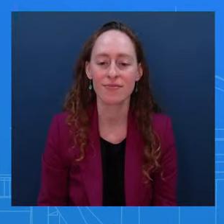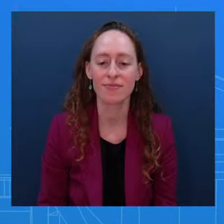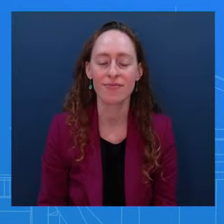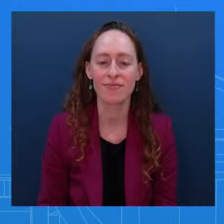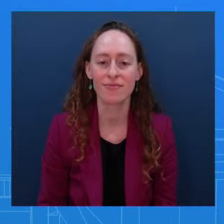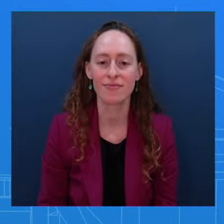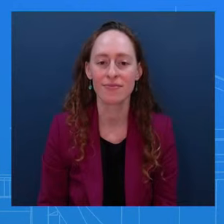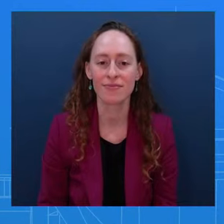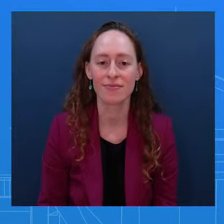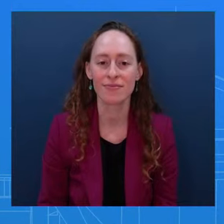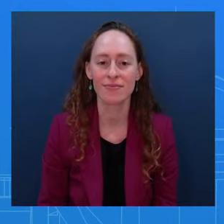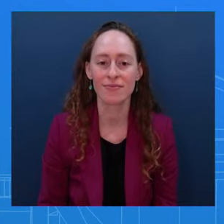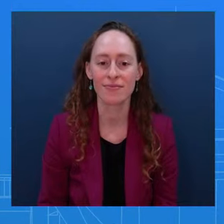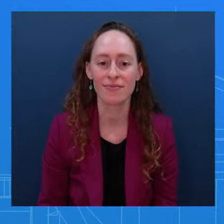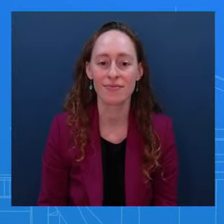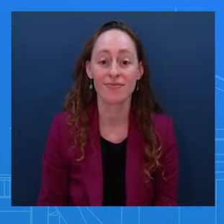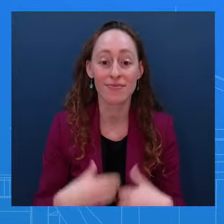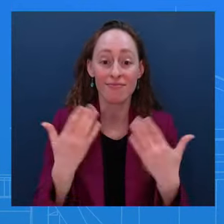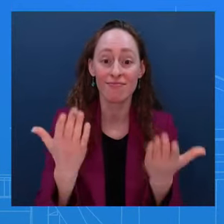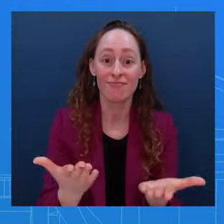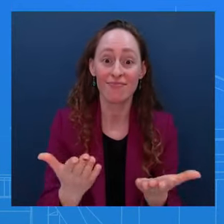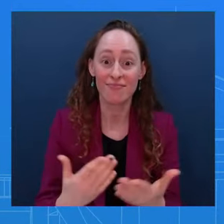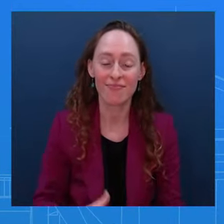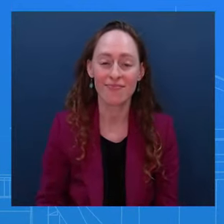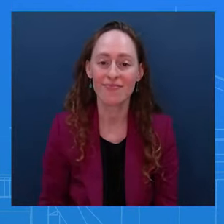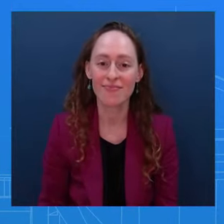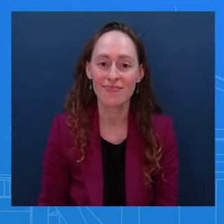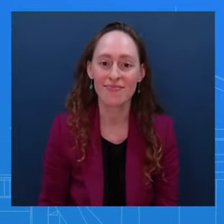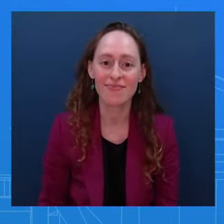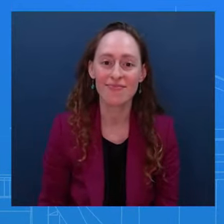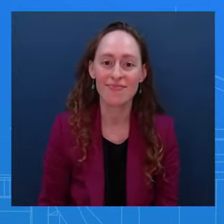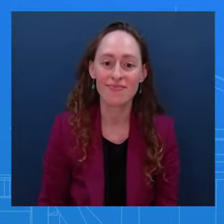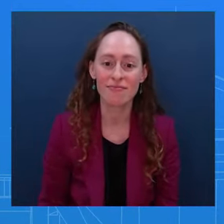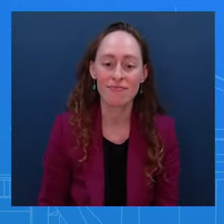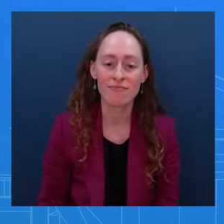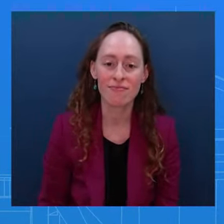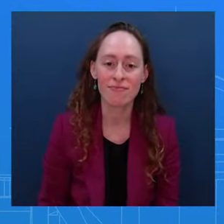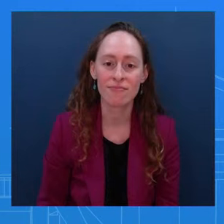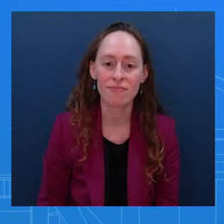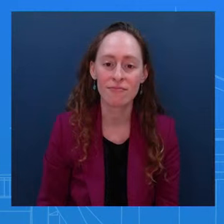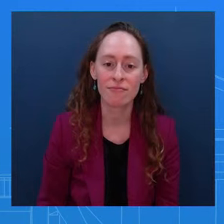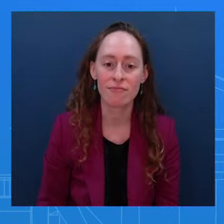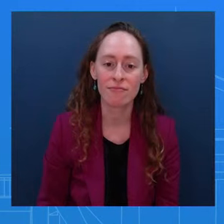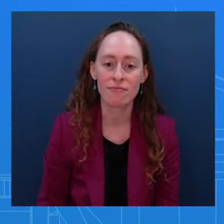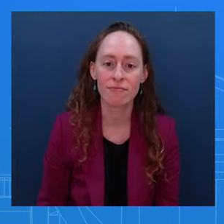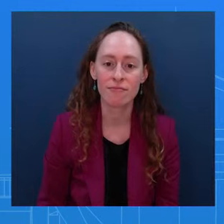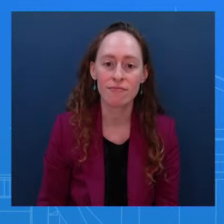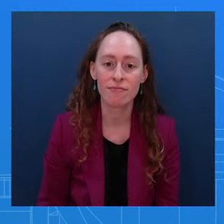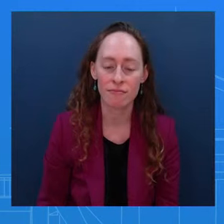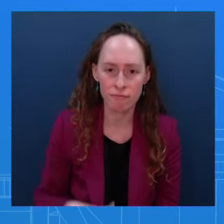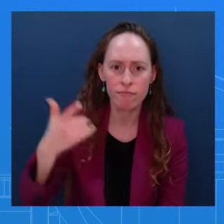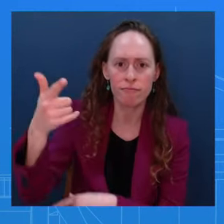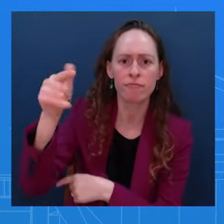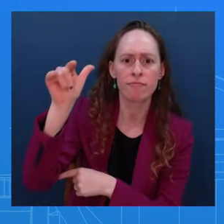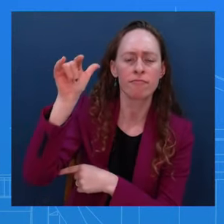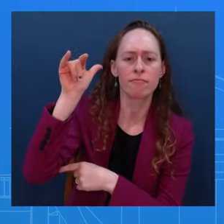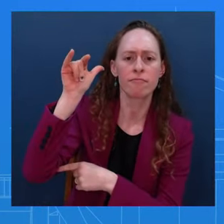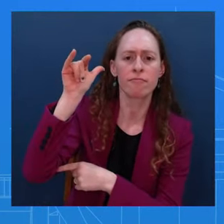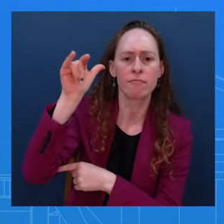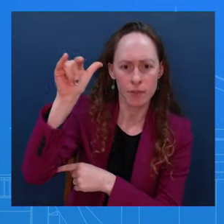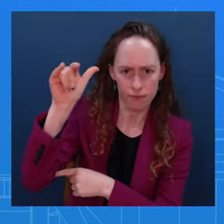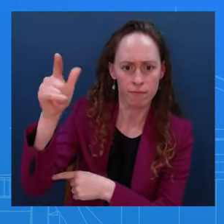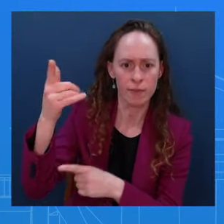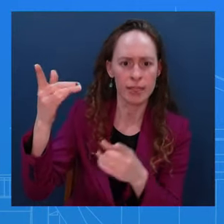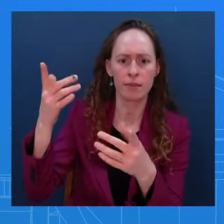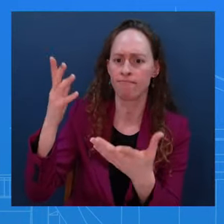you. Do you have anything to share on a lockdown at Malmstrom Air Force Base in Montana? No, that's the first I'm hearing about